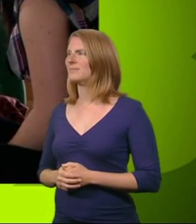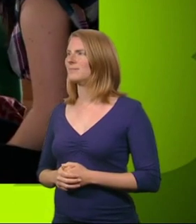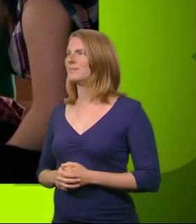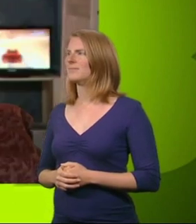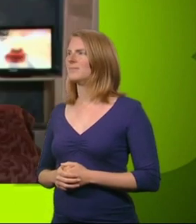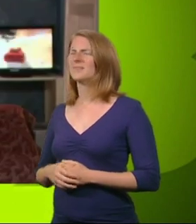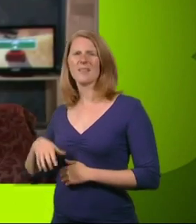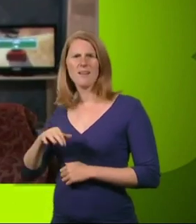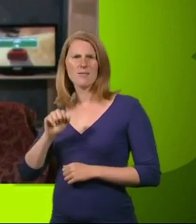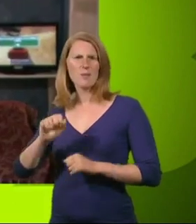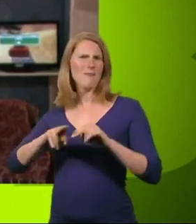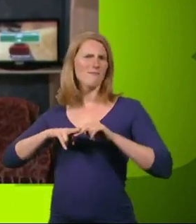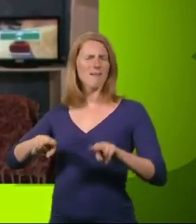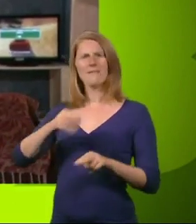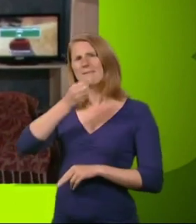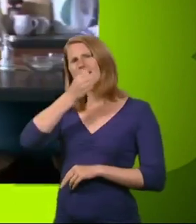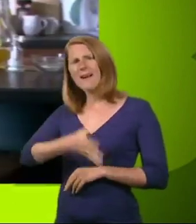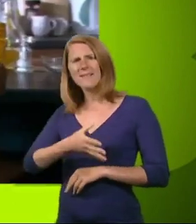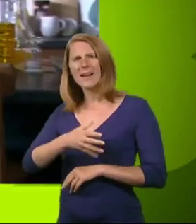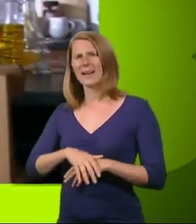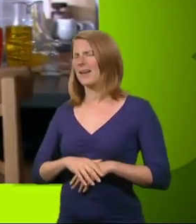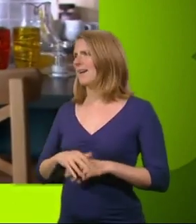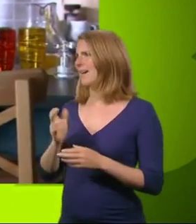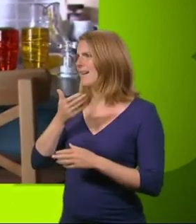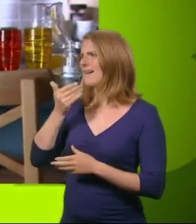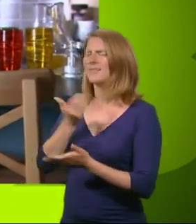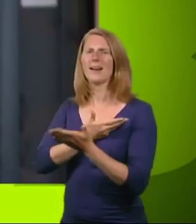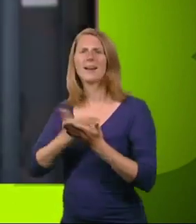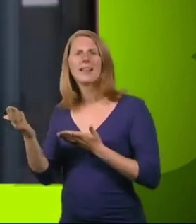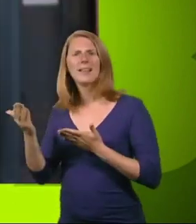Lily, your flat's lovely. Yeah, it's really nice and clean. And there's so much stuff.